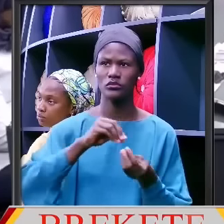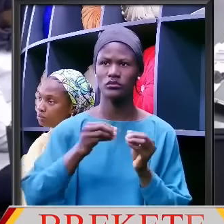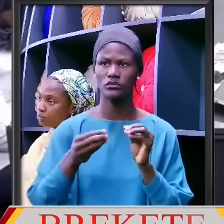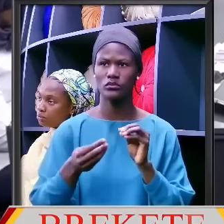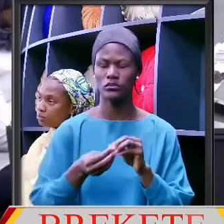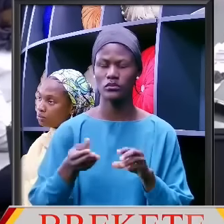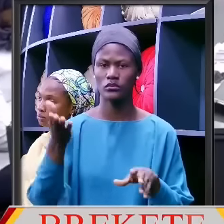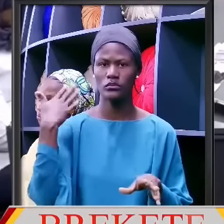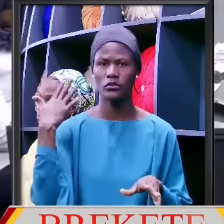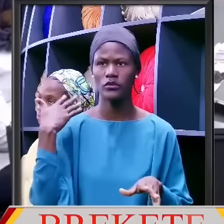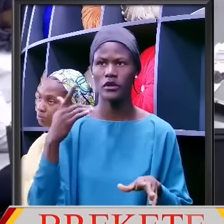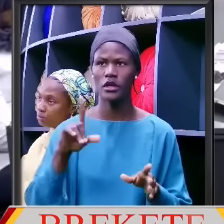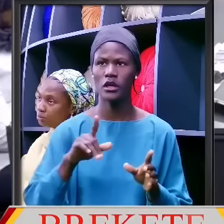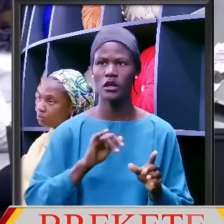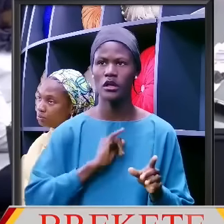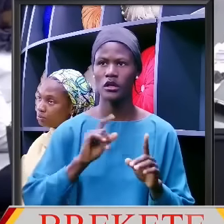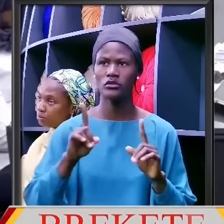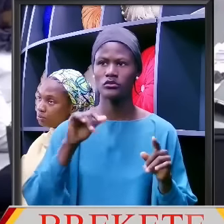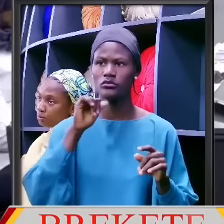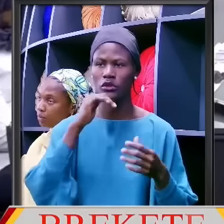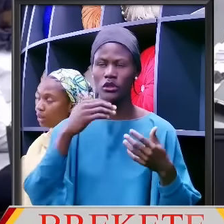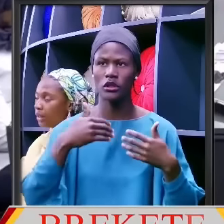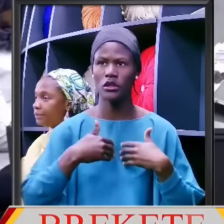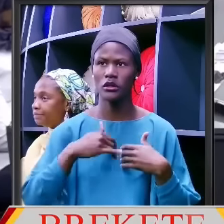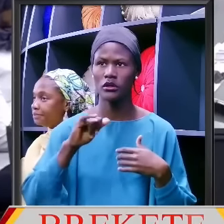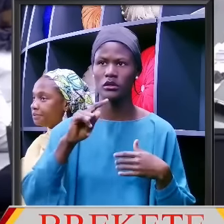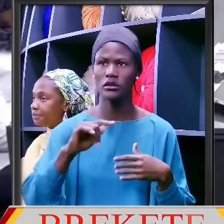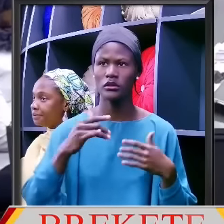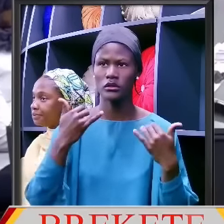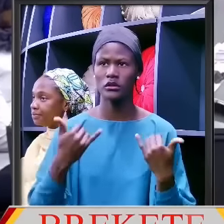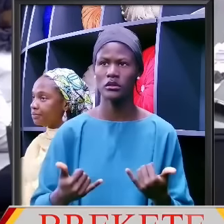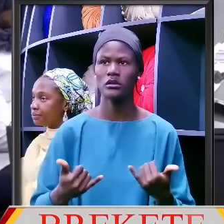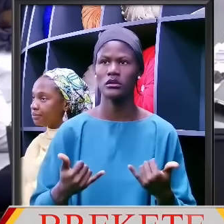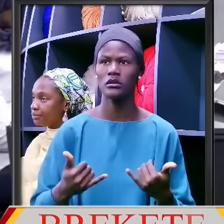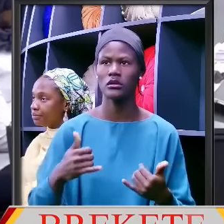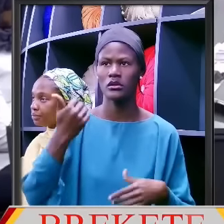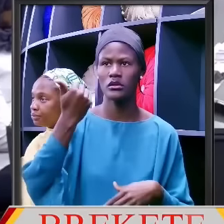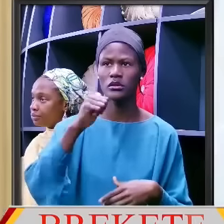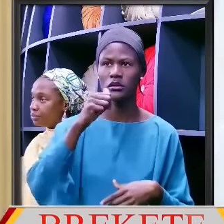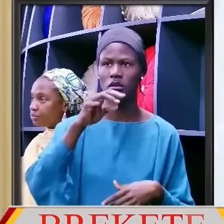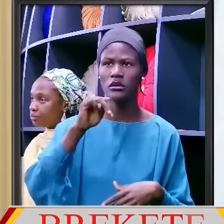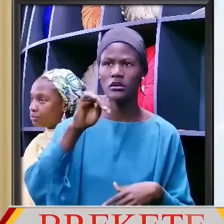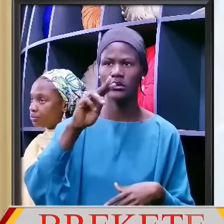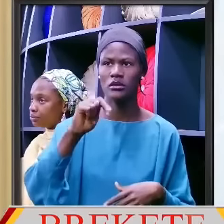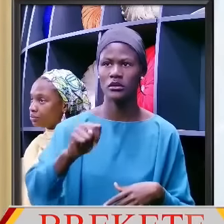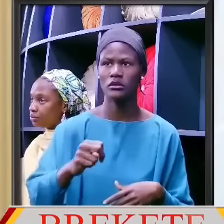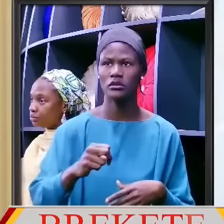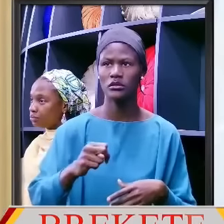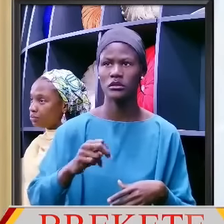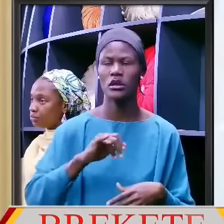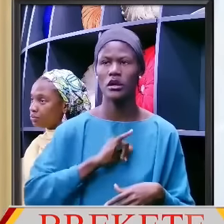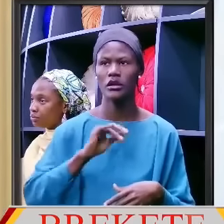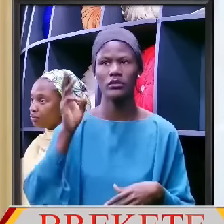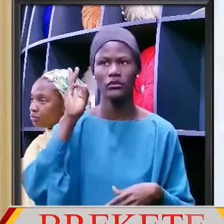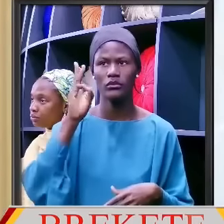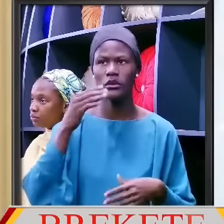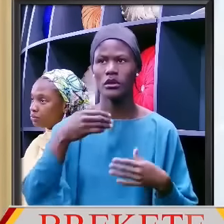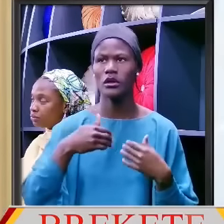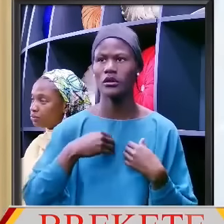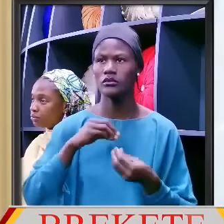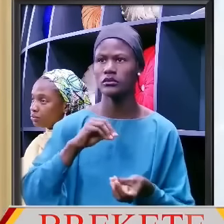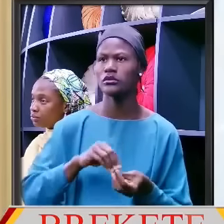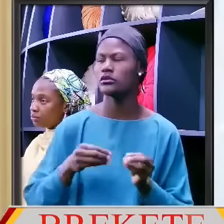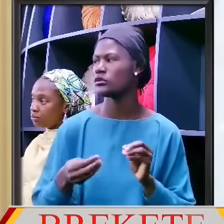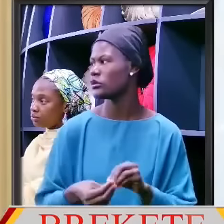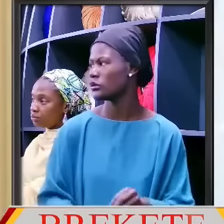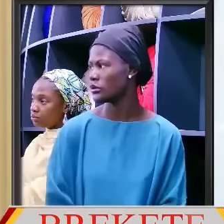get him now. I sure say before 10 minutes, I go don't get a number. Thank you.